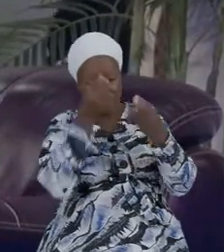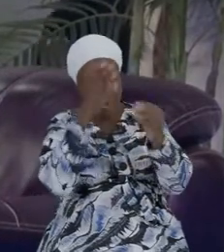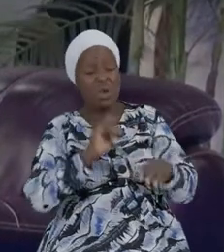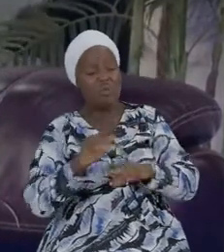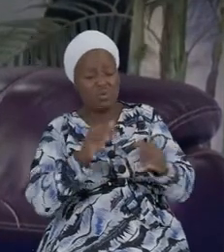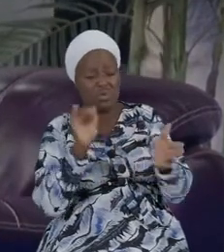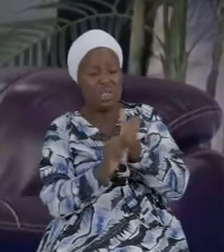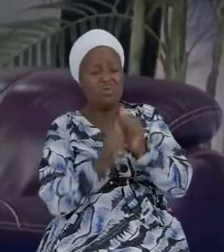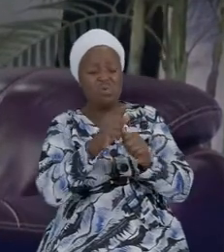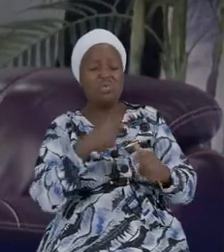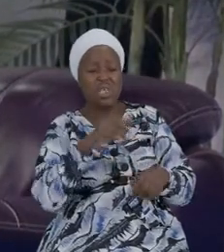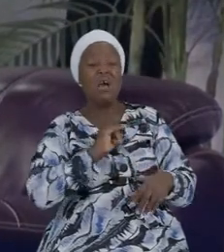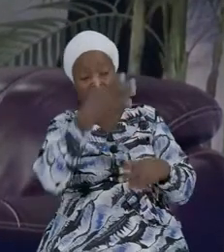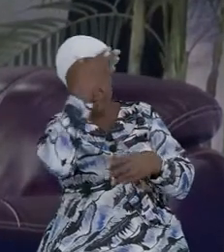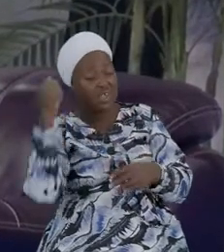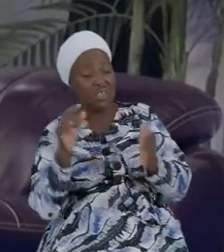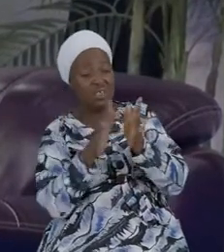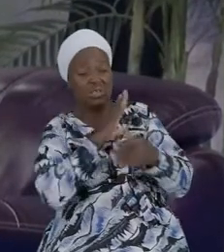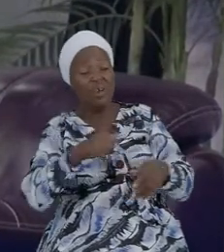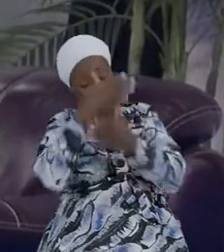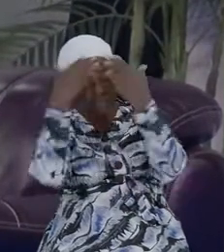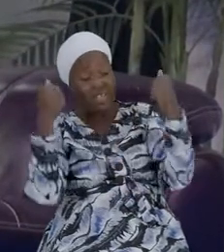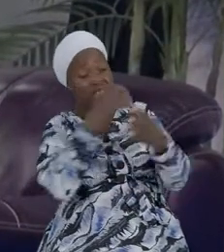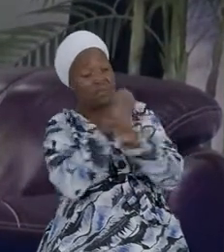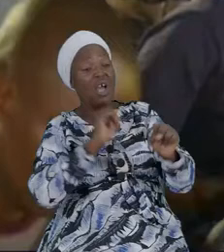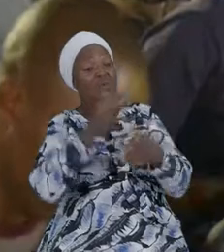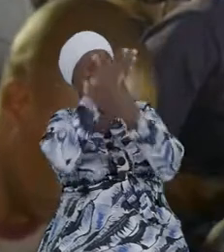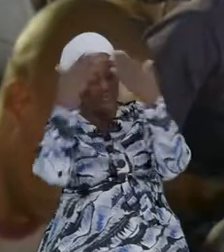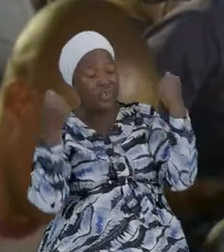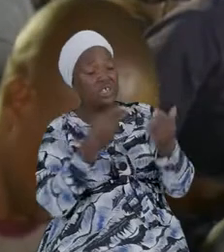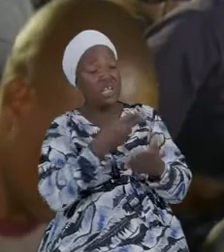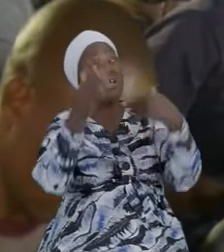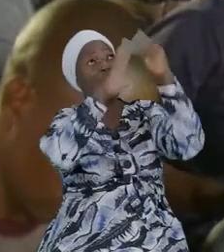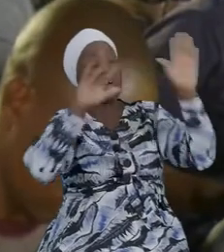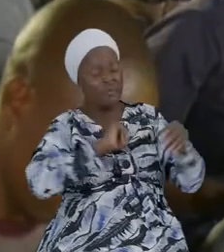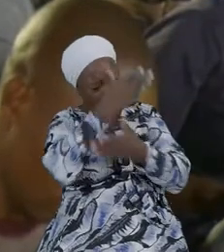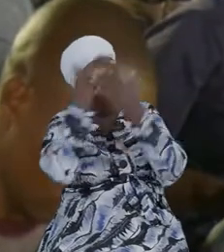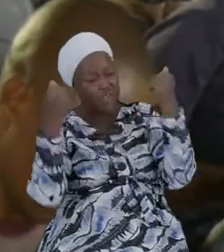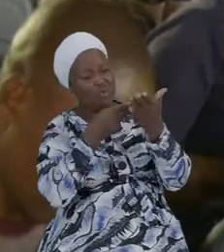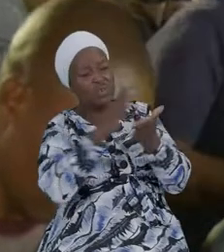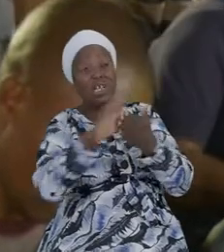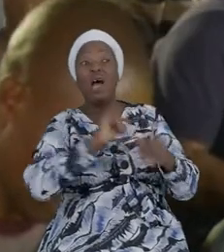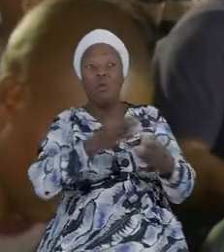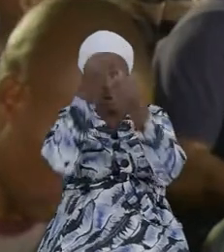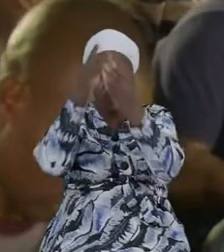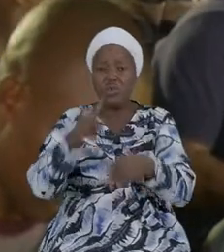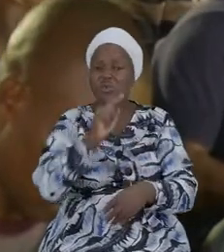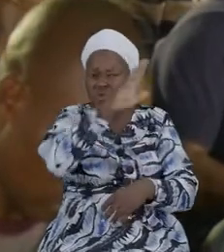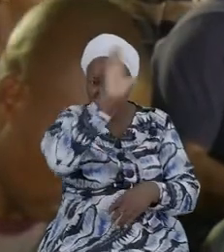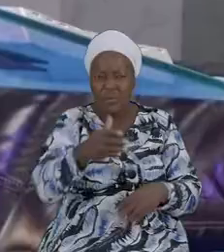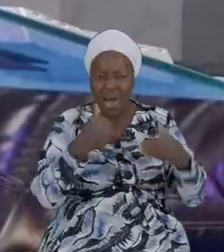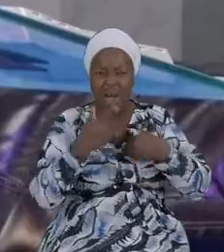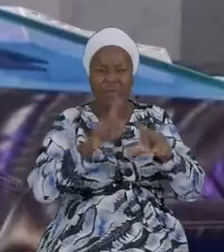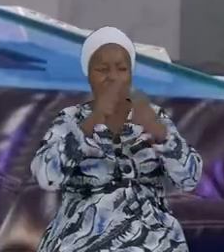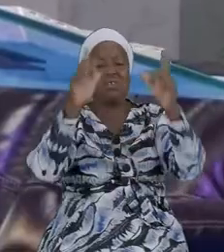forget Christ, I'll forget salvation, I'll forget heaven, I'll forget holiness, I'll do what you say. You'll never have